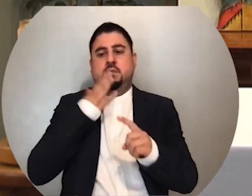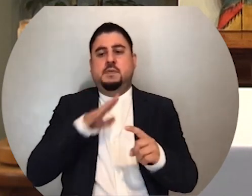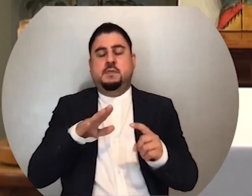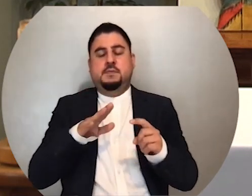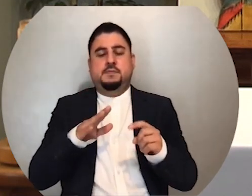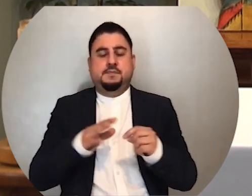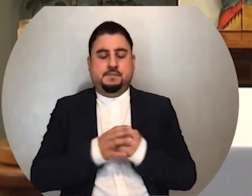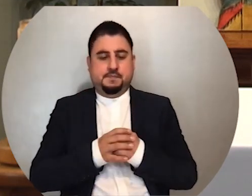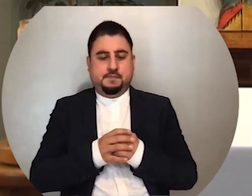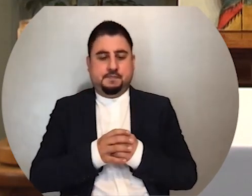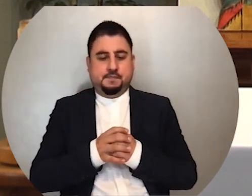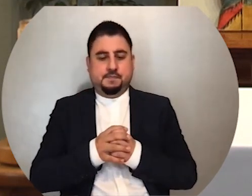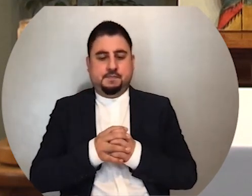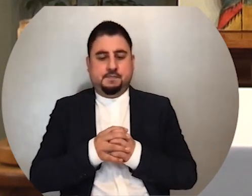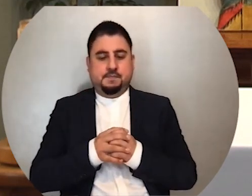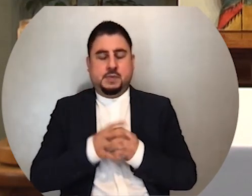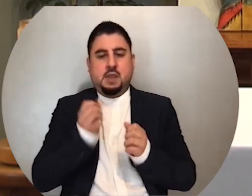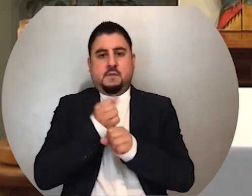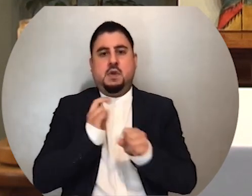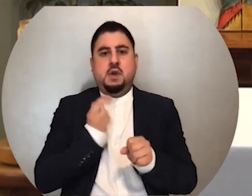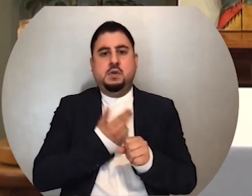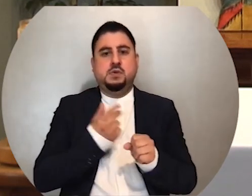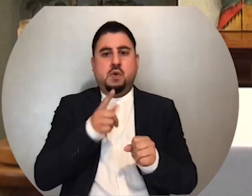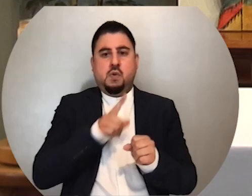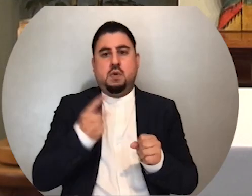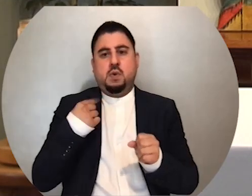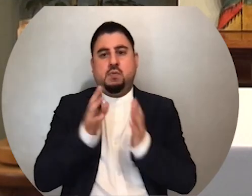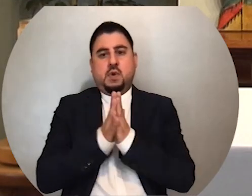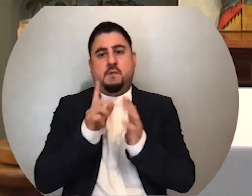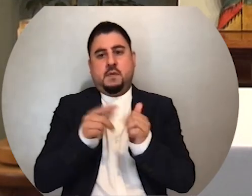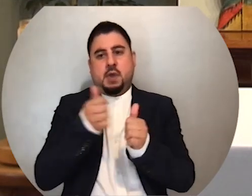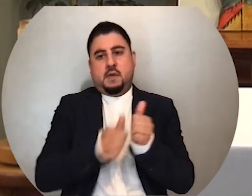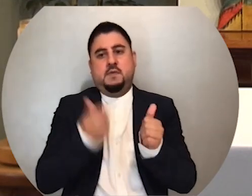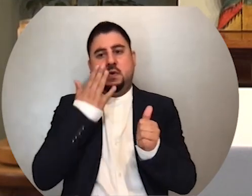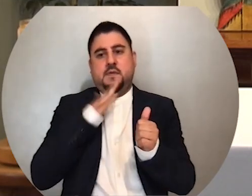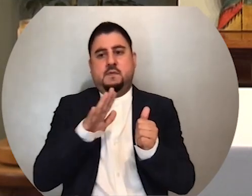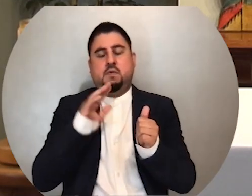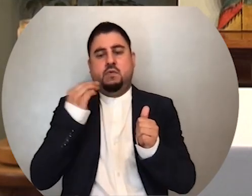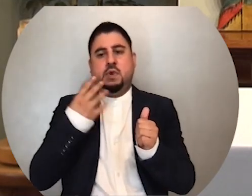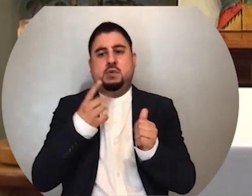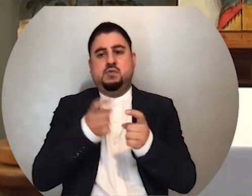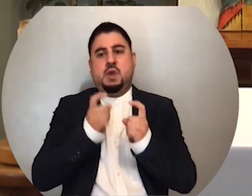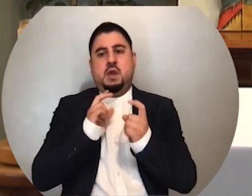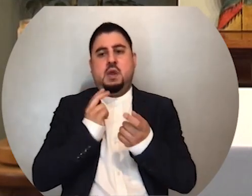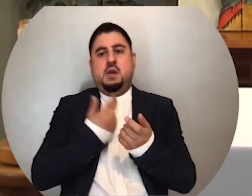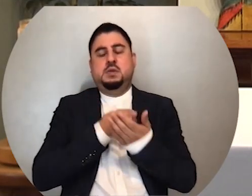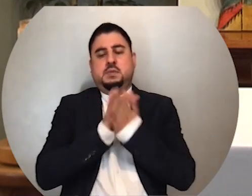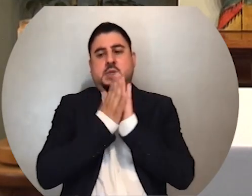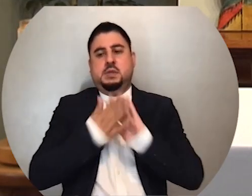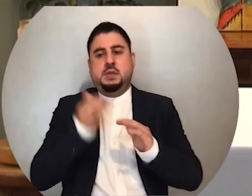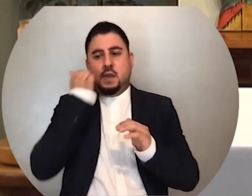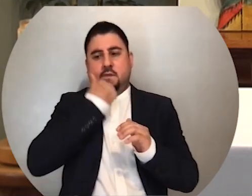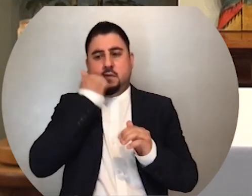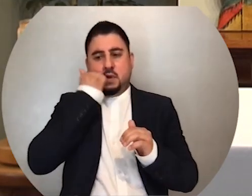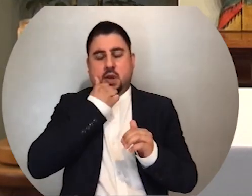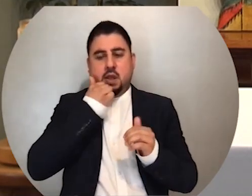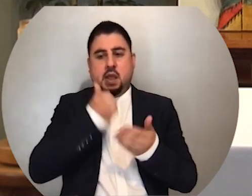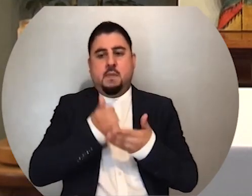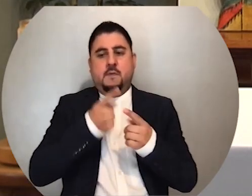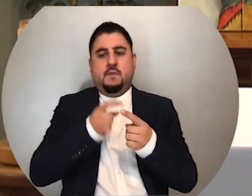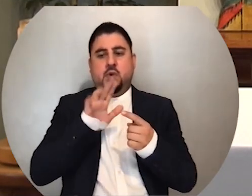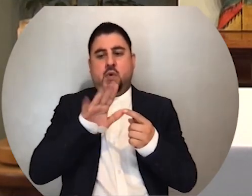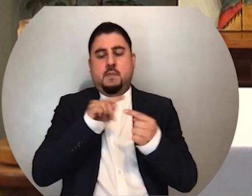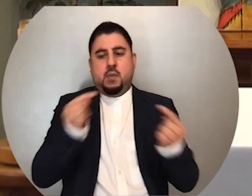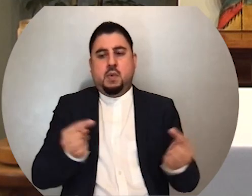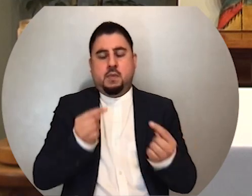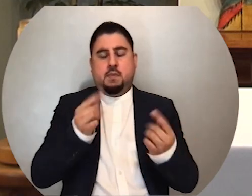but deliver us from evil. Deliver us, Lord, we pray, from every evil. Graciously grant peace in our days, that by the